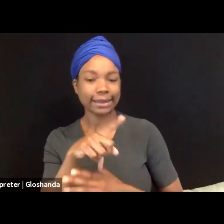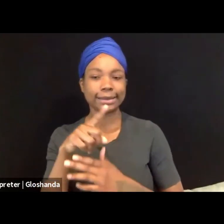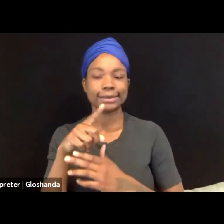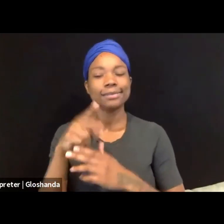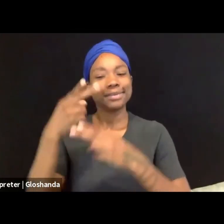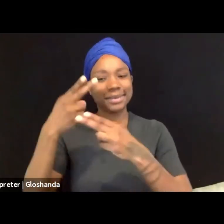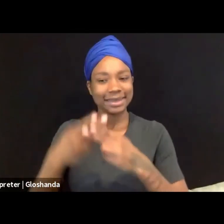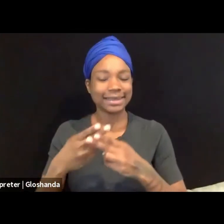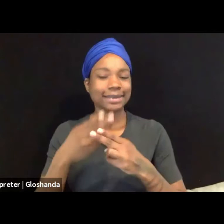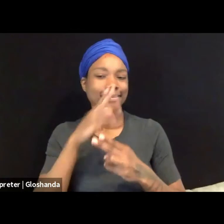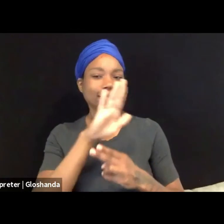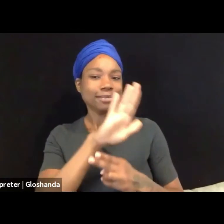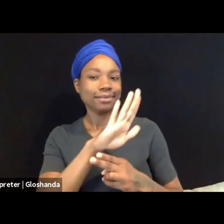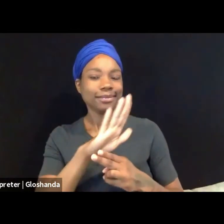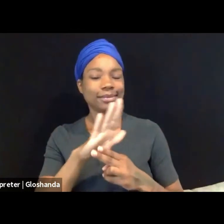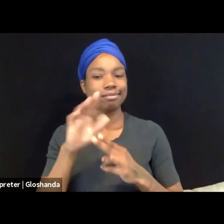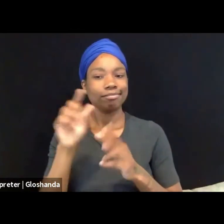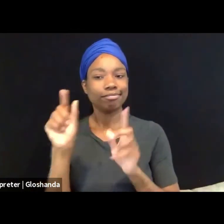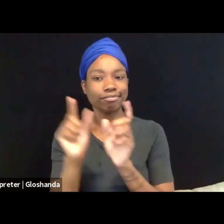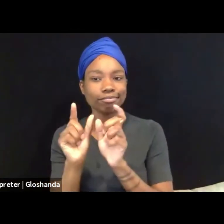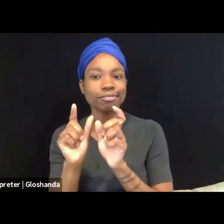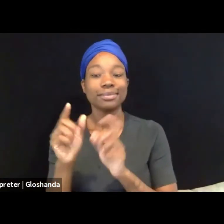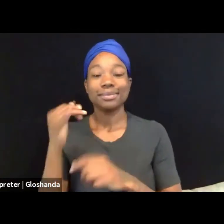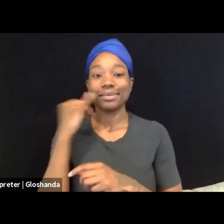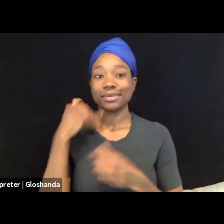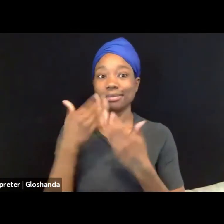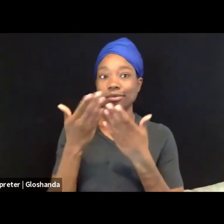anyone, please designate that as well.